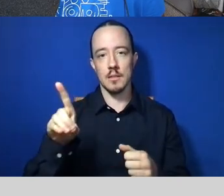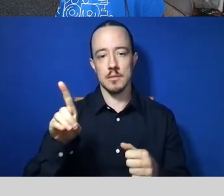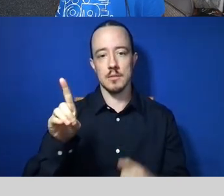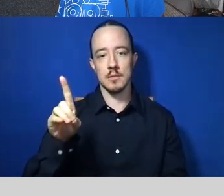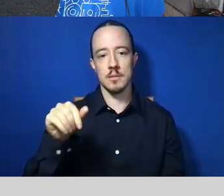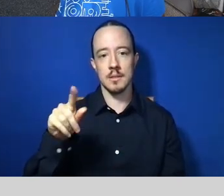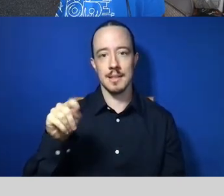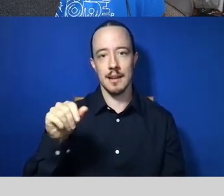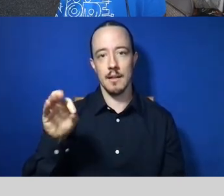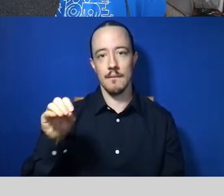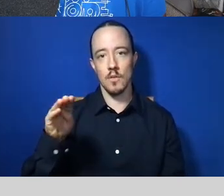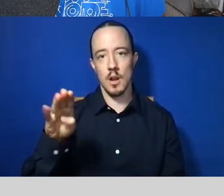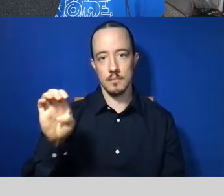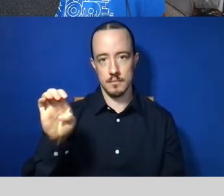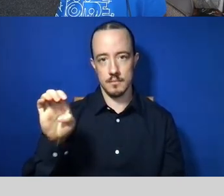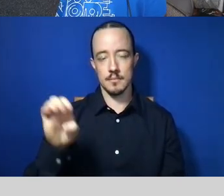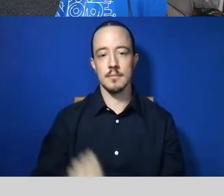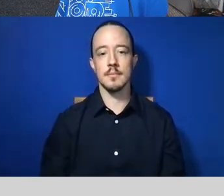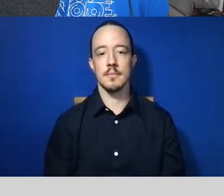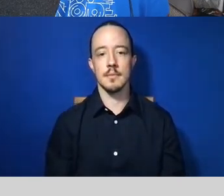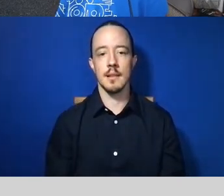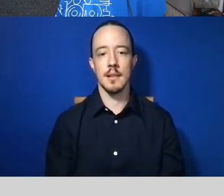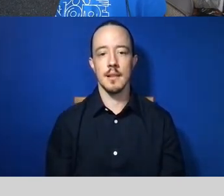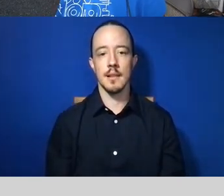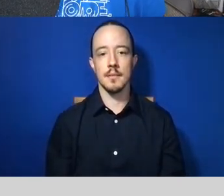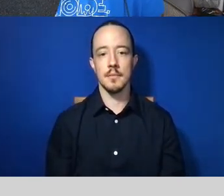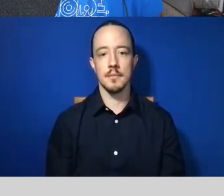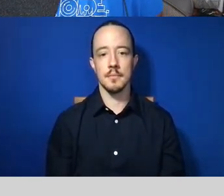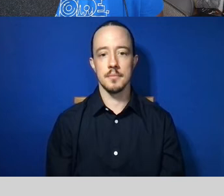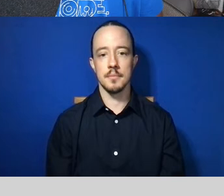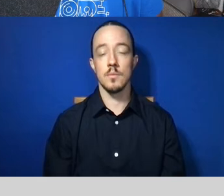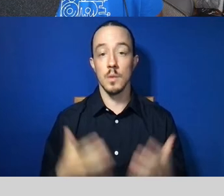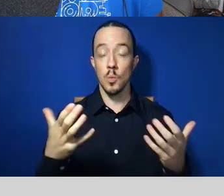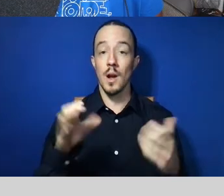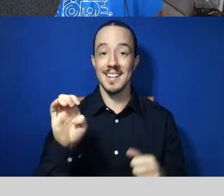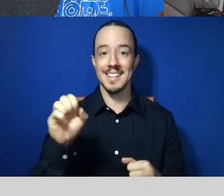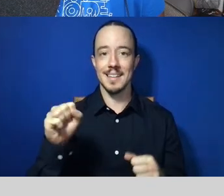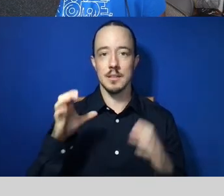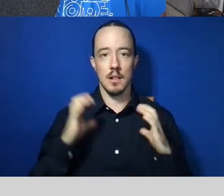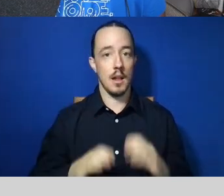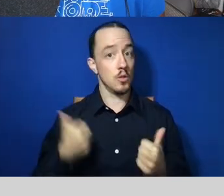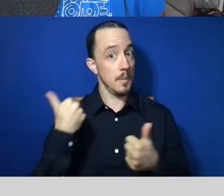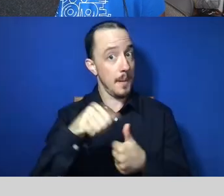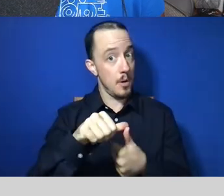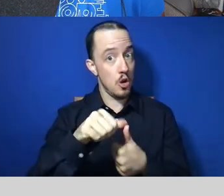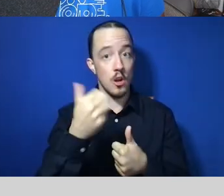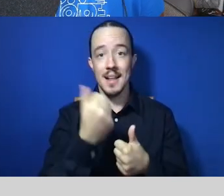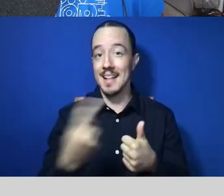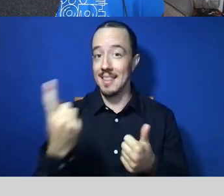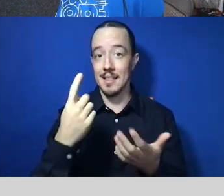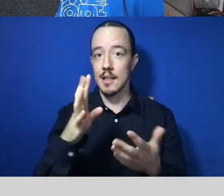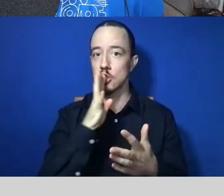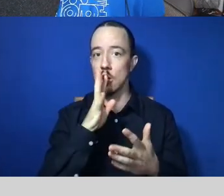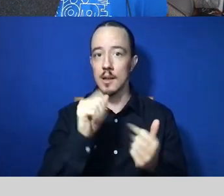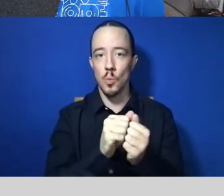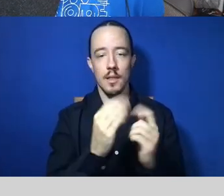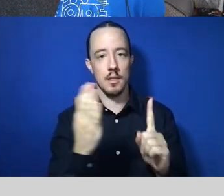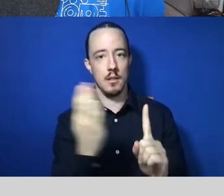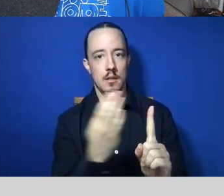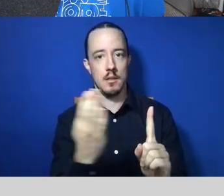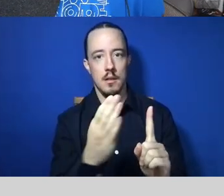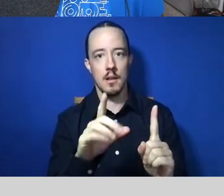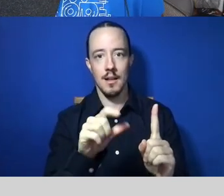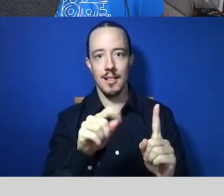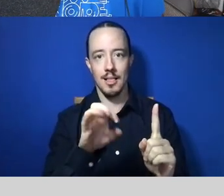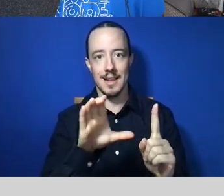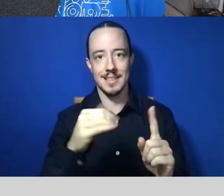an Eland data frame, which is Eland.dataframe. What we want is we want that ES client. Remember, anything that's